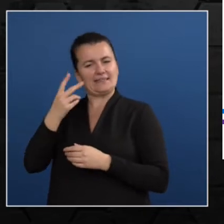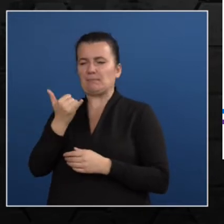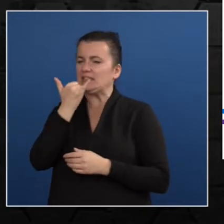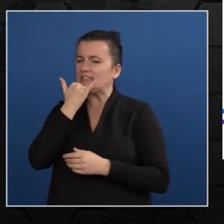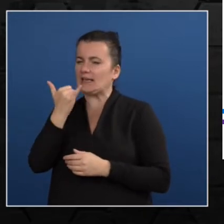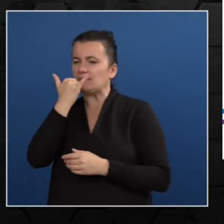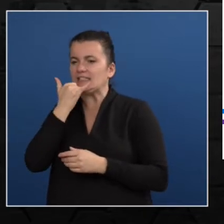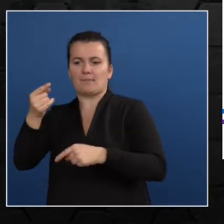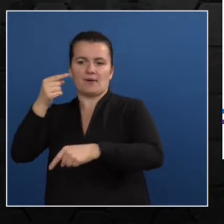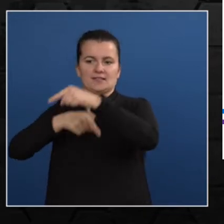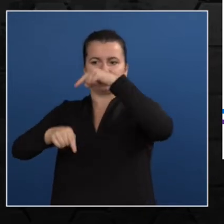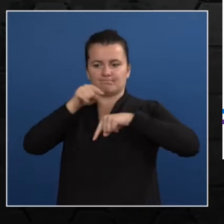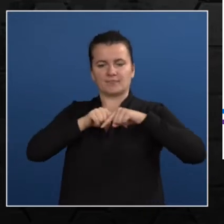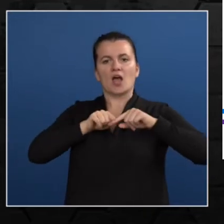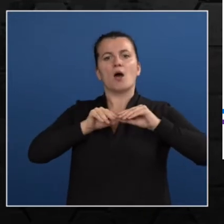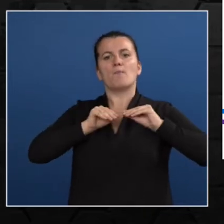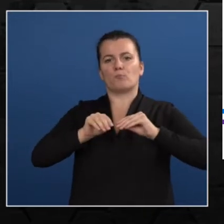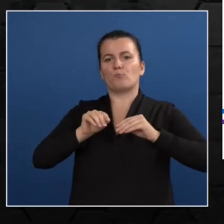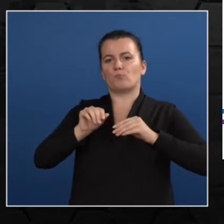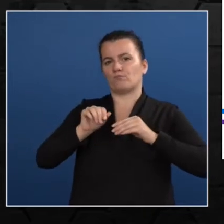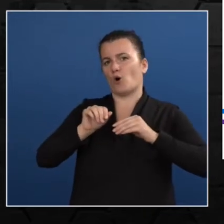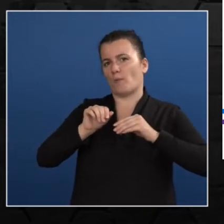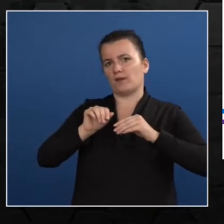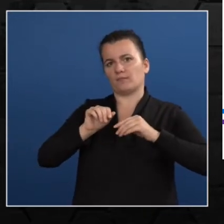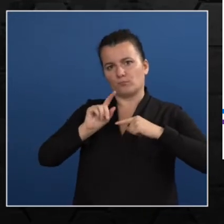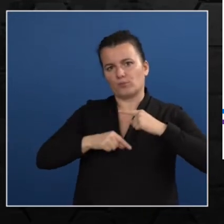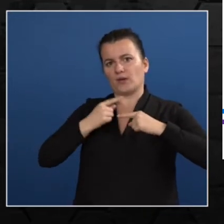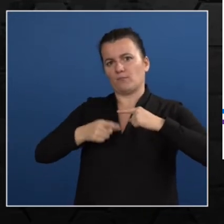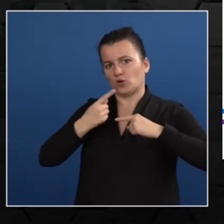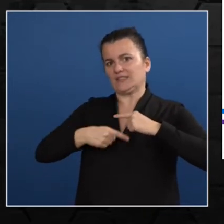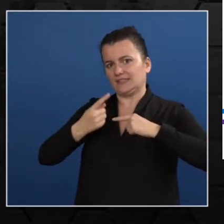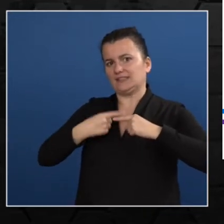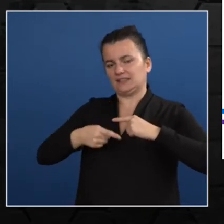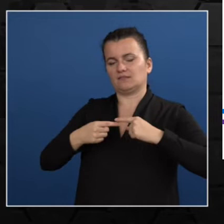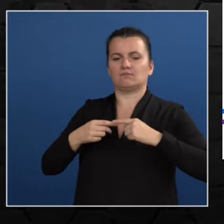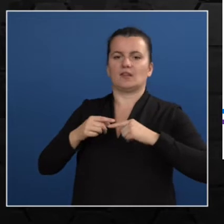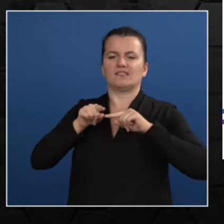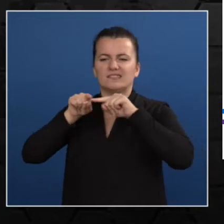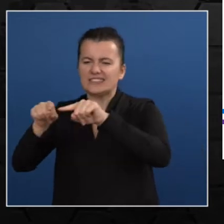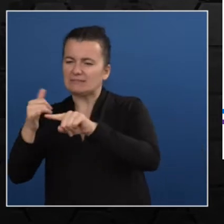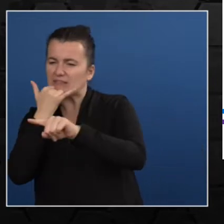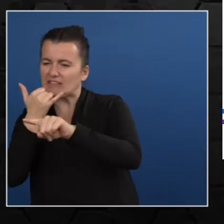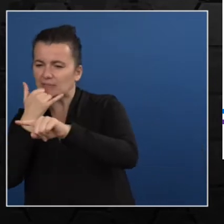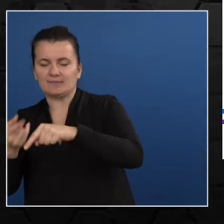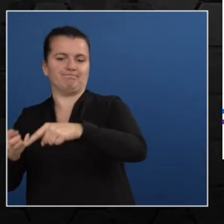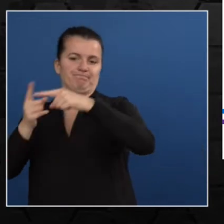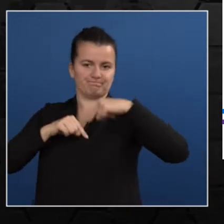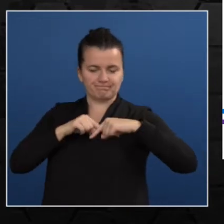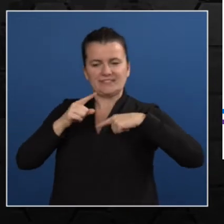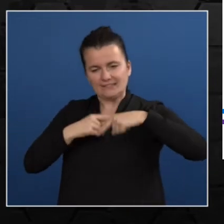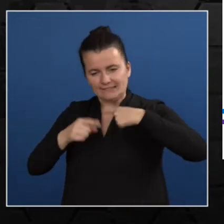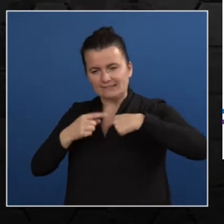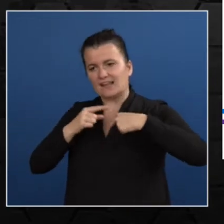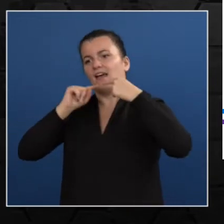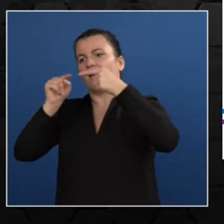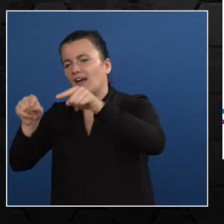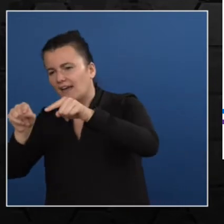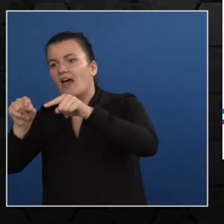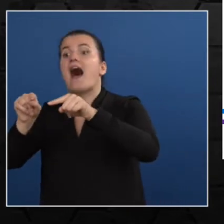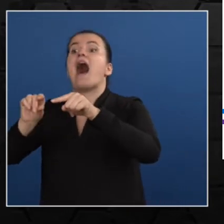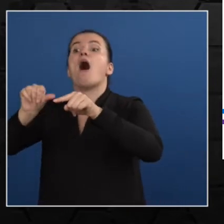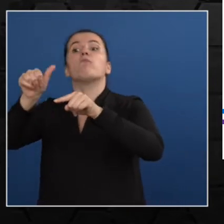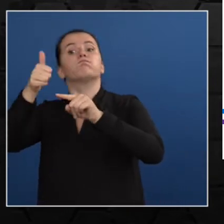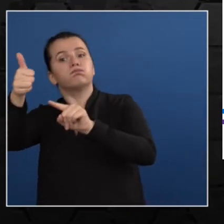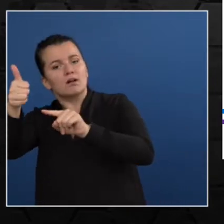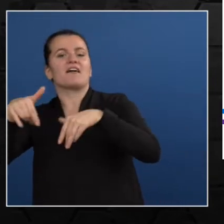the pre-processing step, and this cycle goes on. Then you go towards deployment, and then you monitor and update your